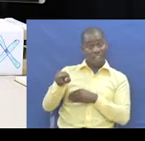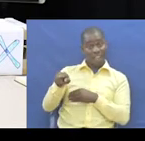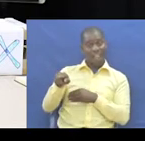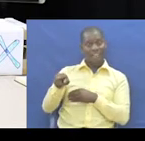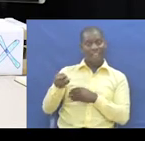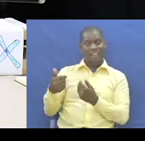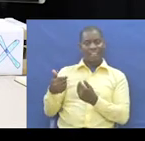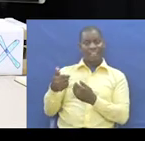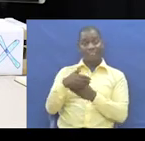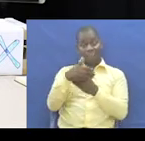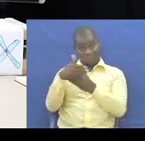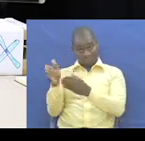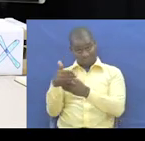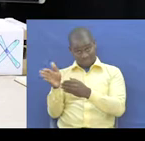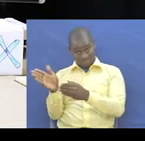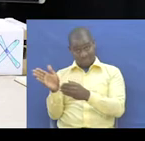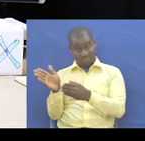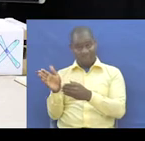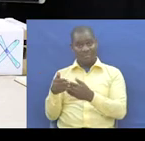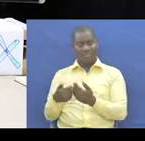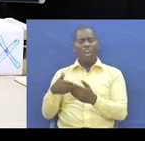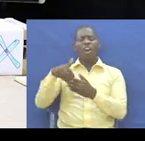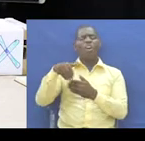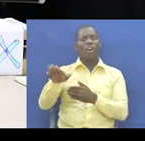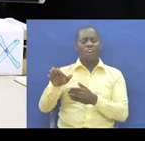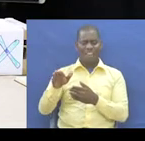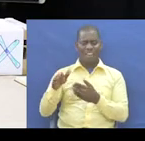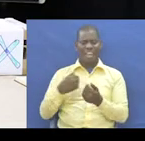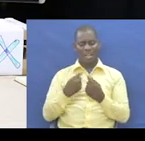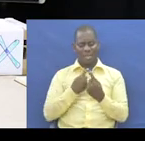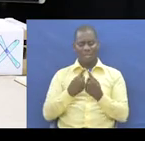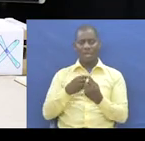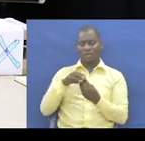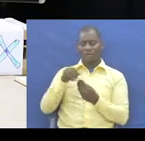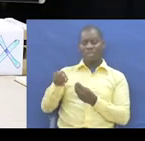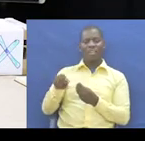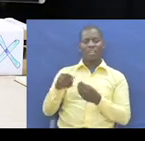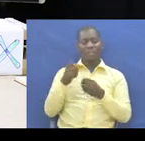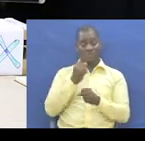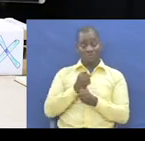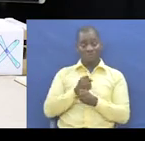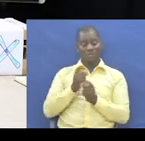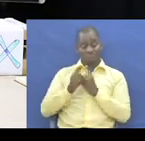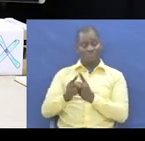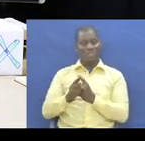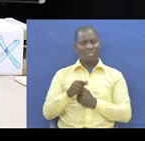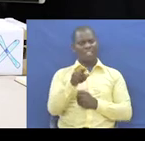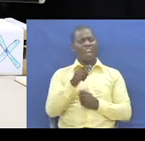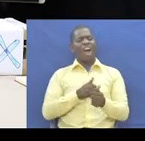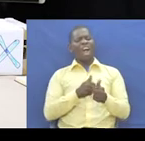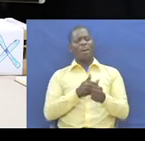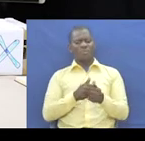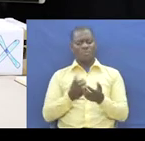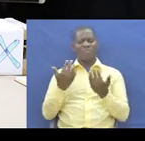a few minutes to stand up and then go there to if there is a window or if there is a door,